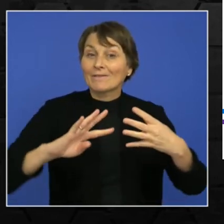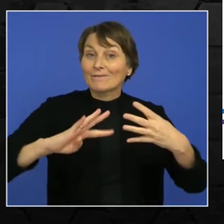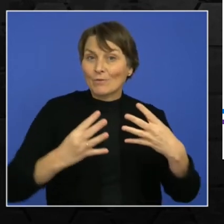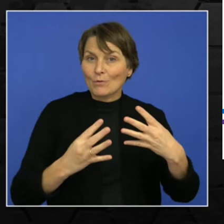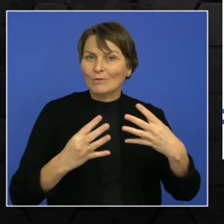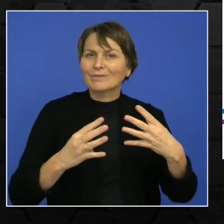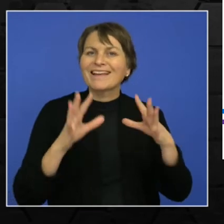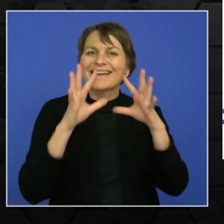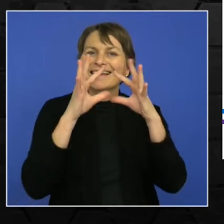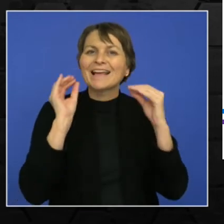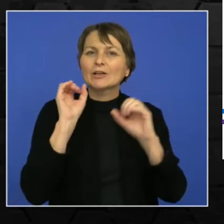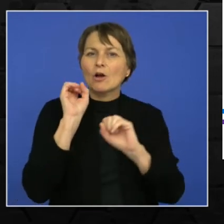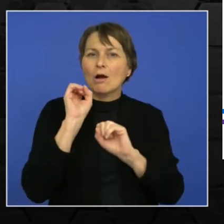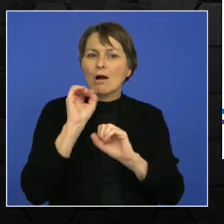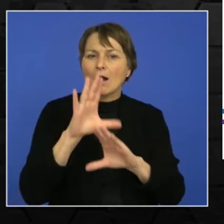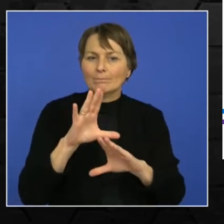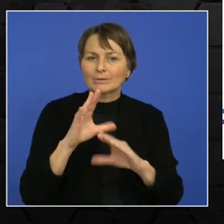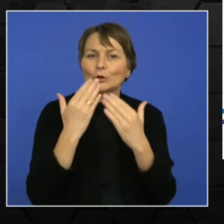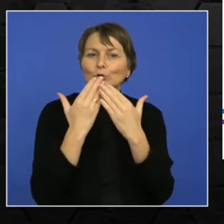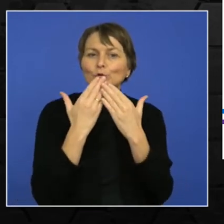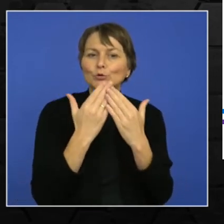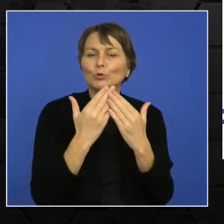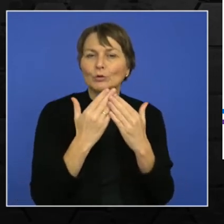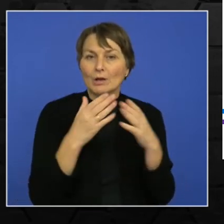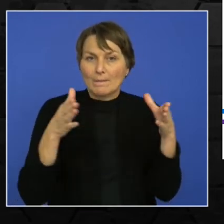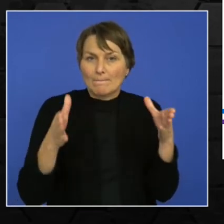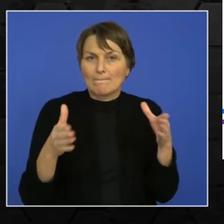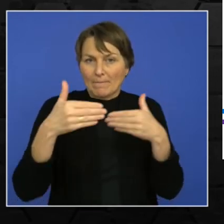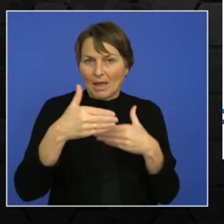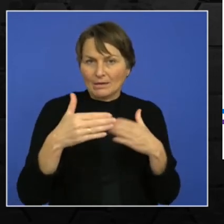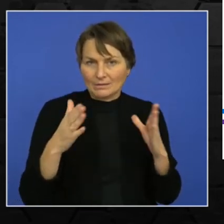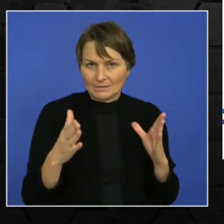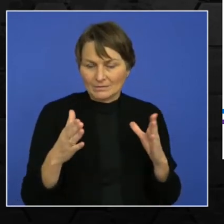Student Pack is an offer for students